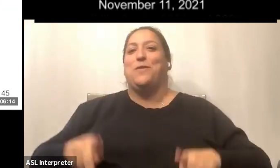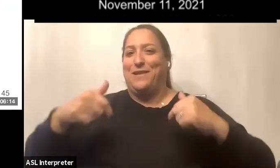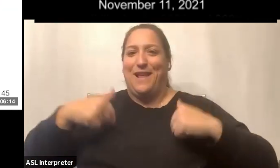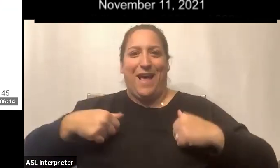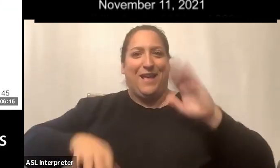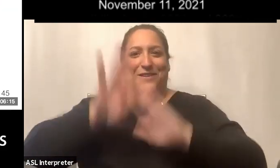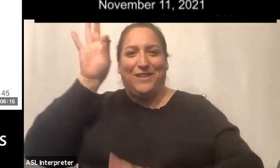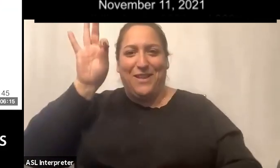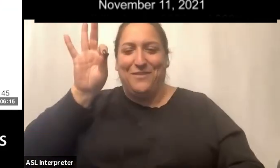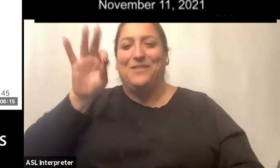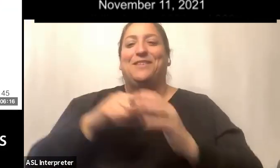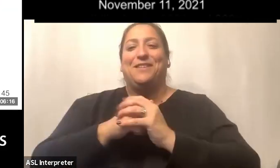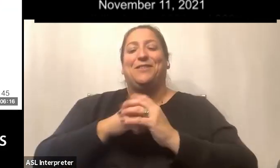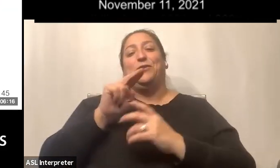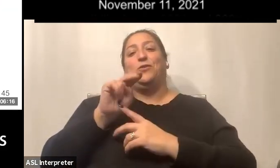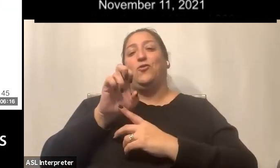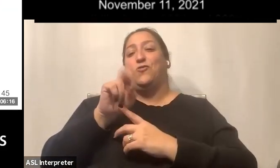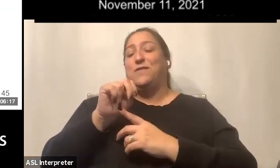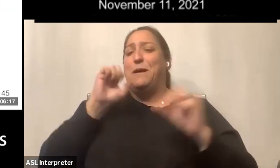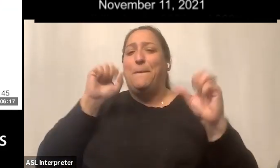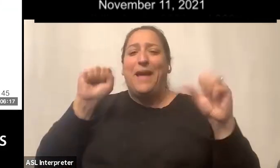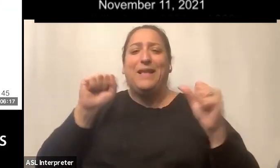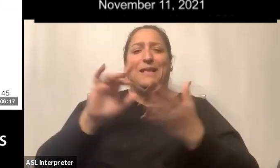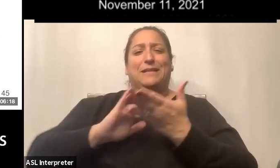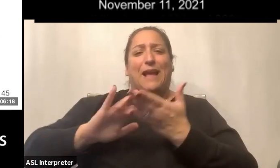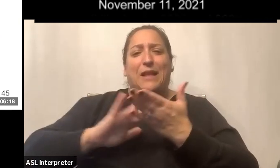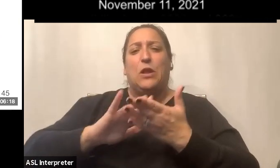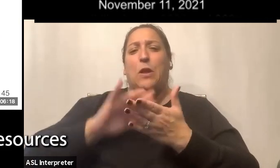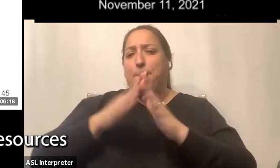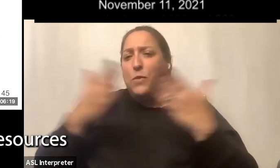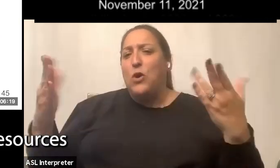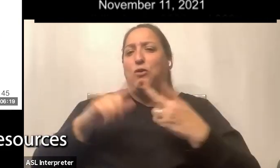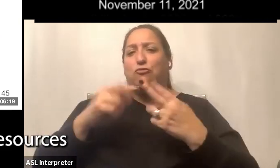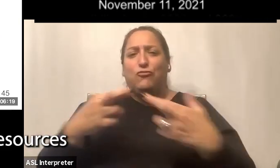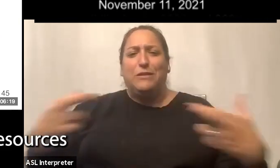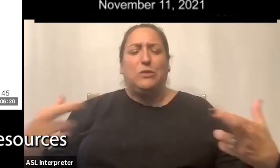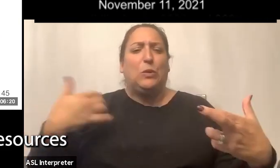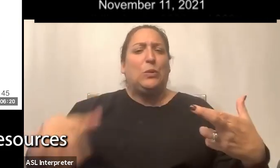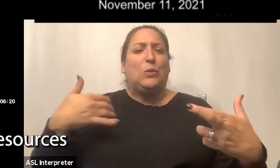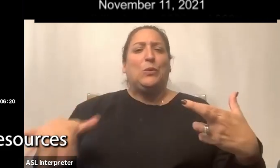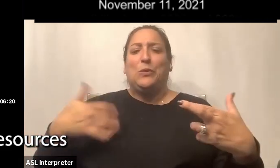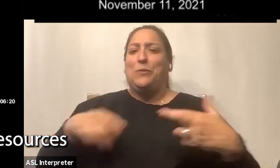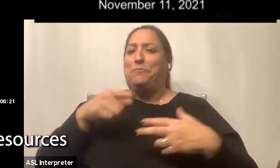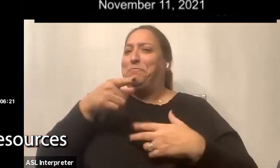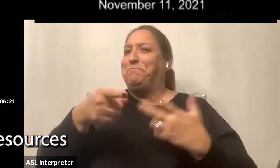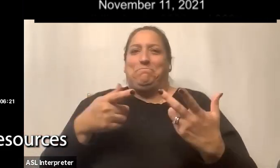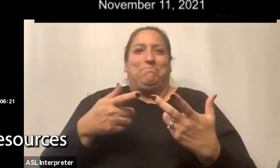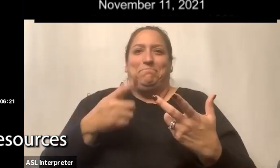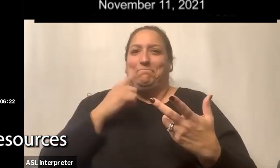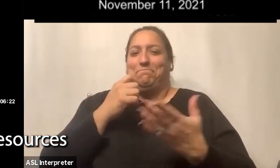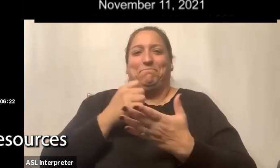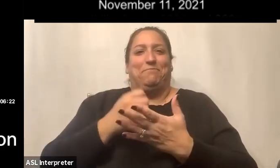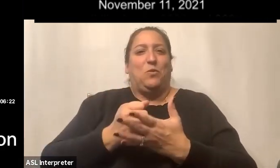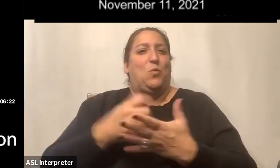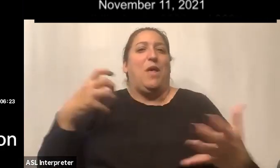discovered. So Noreen's amazing tactile books and resources, and just the wealth of opportunities